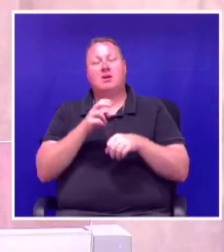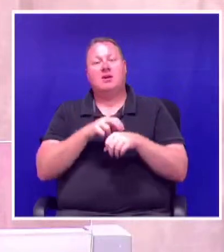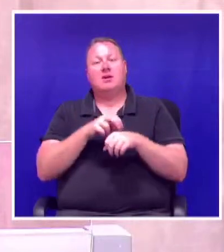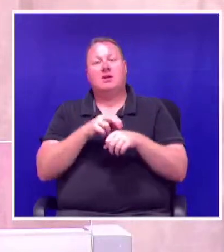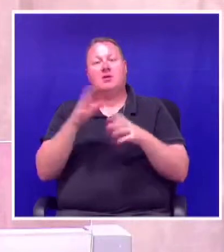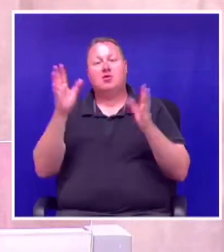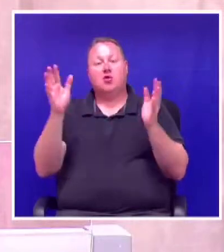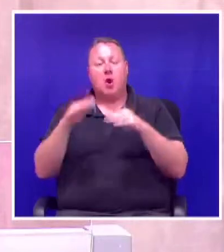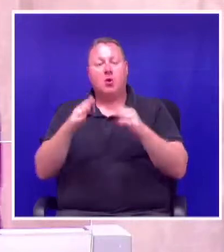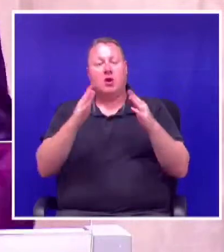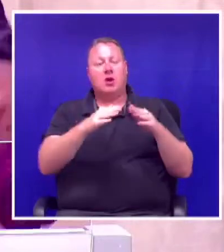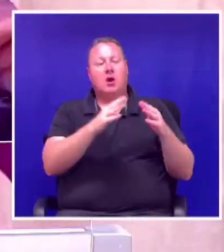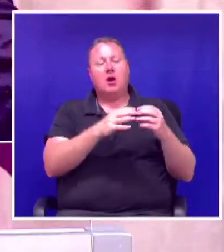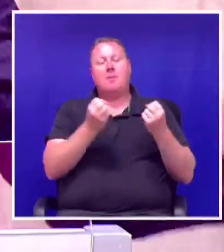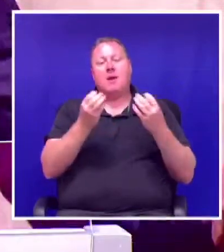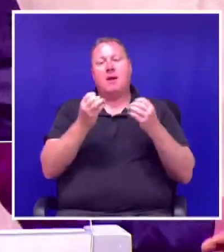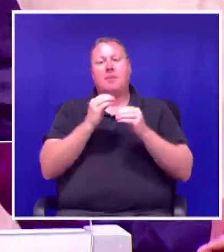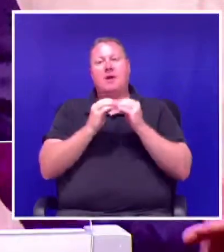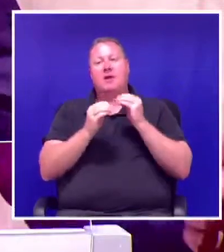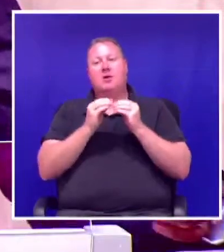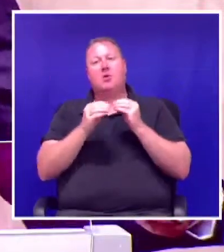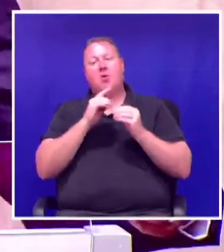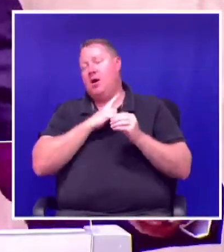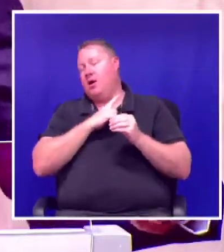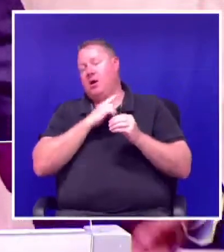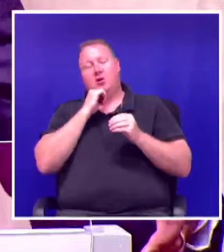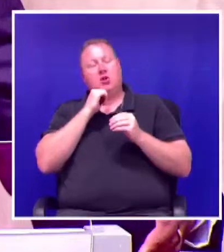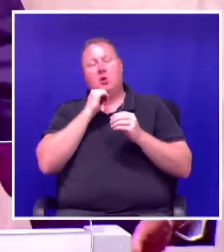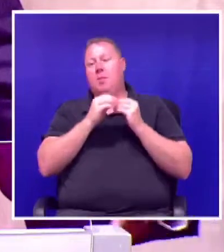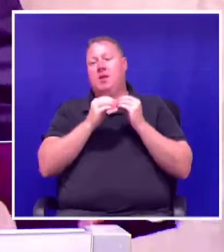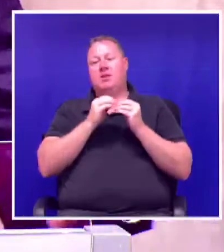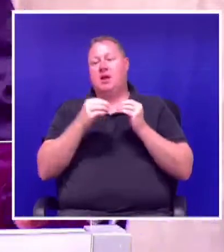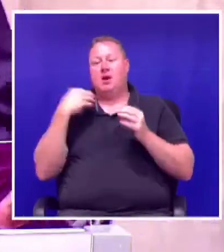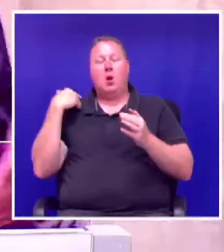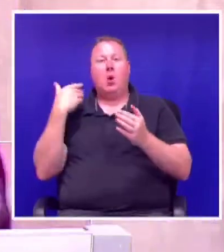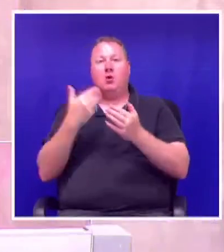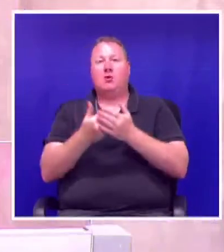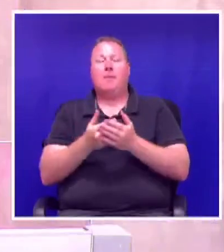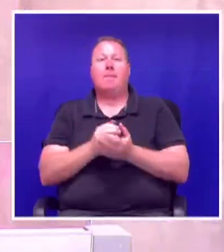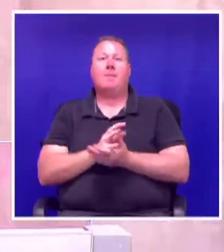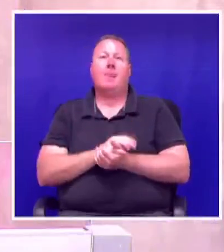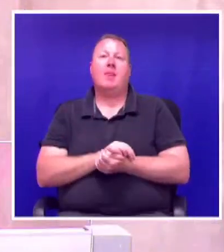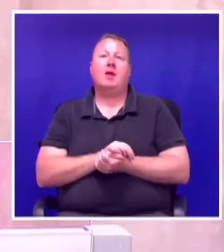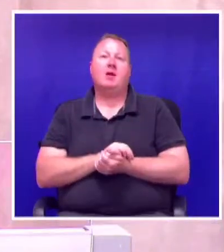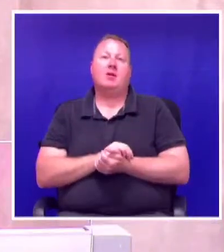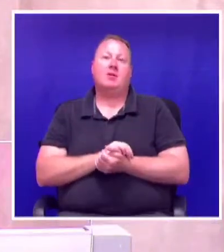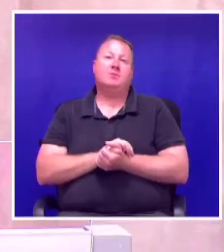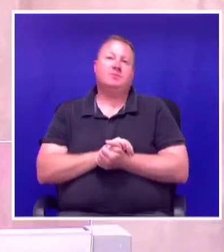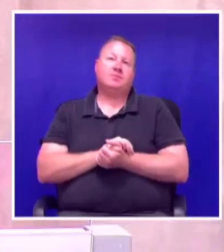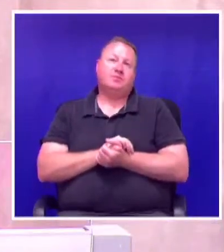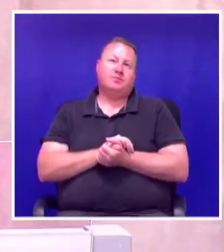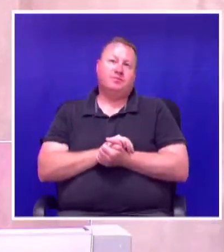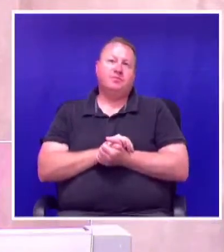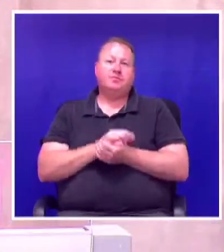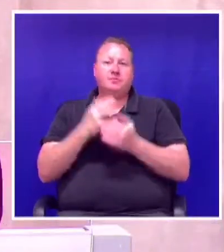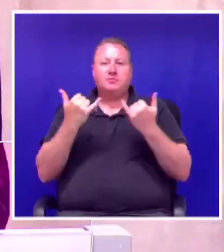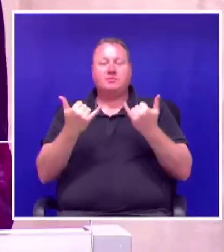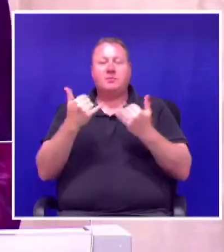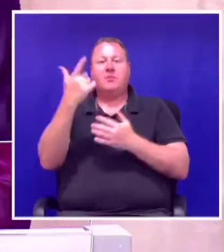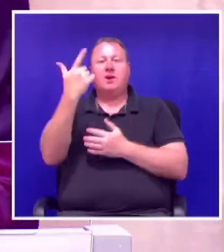maintenance because they have not been maintained for a long time. But now, if you have 70%